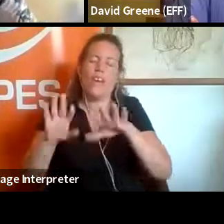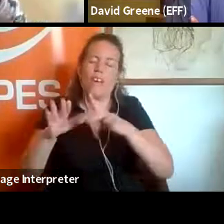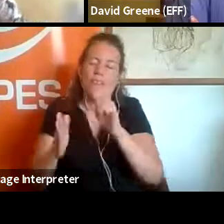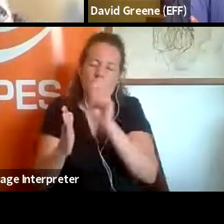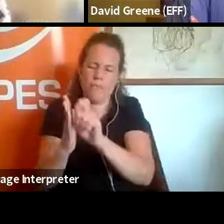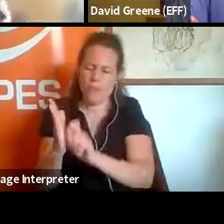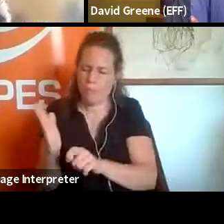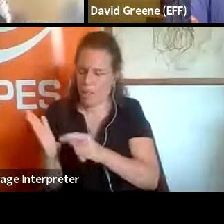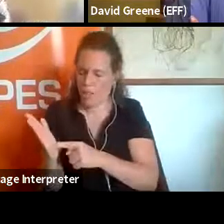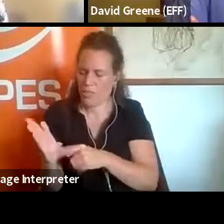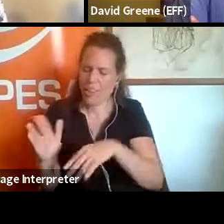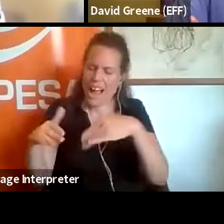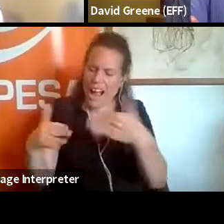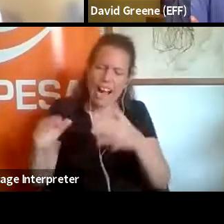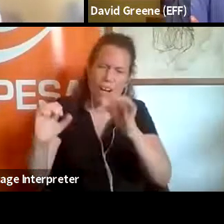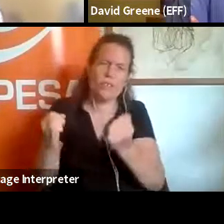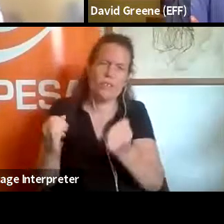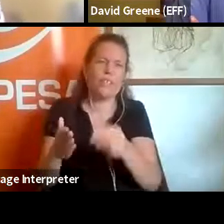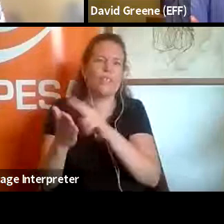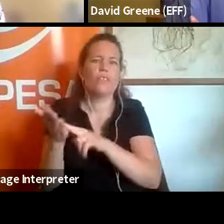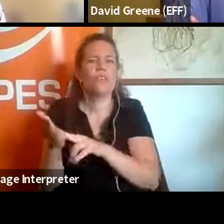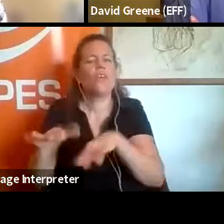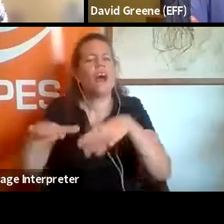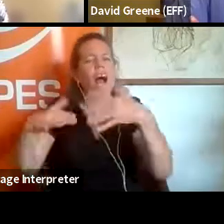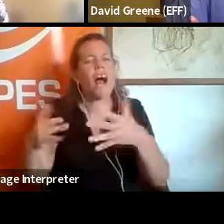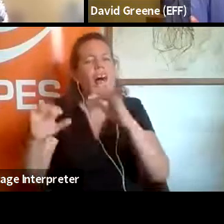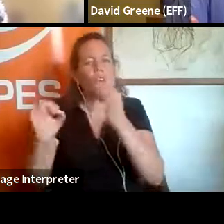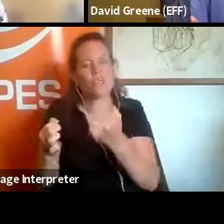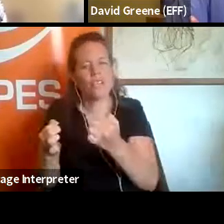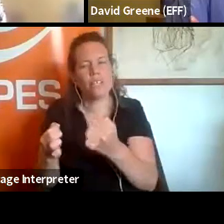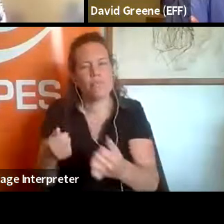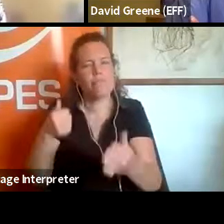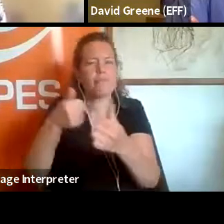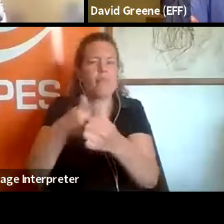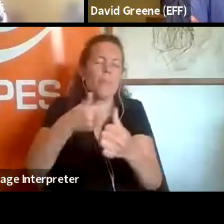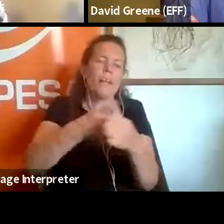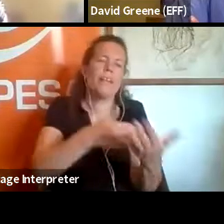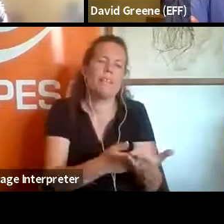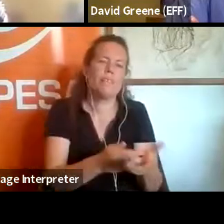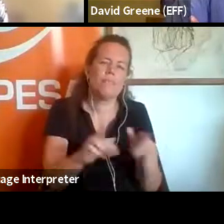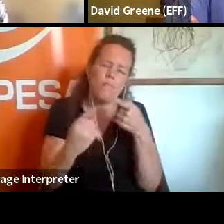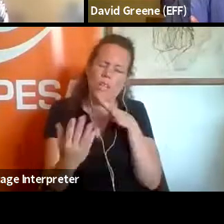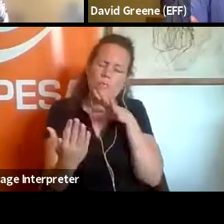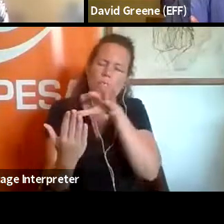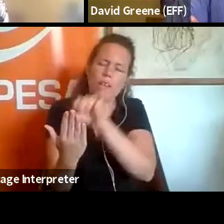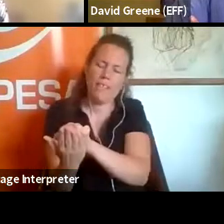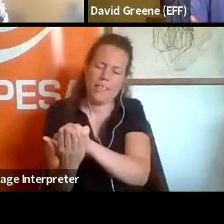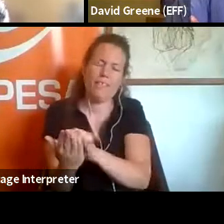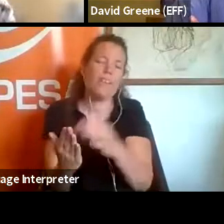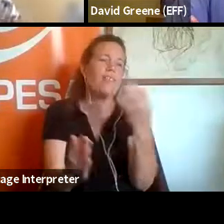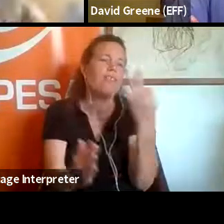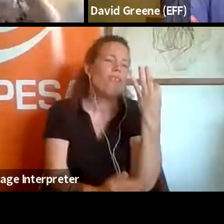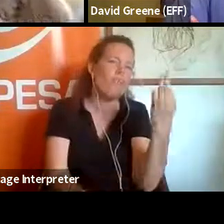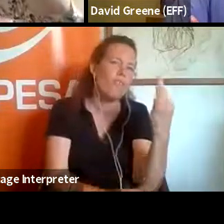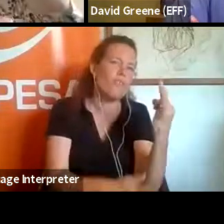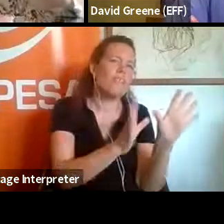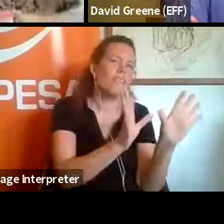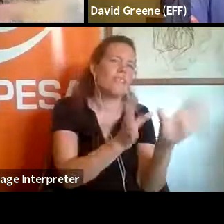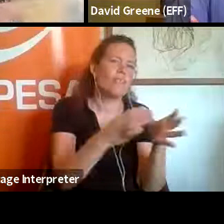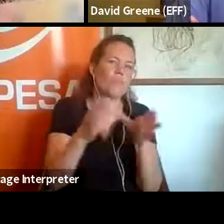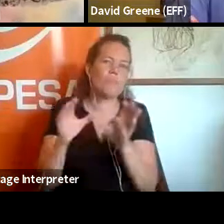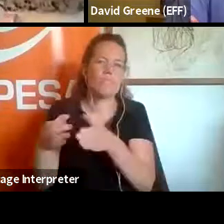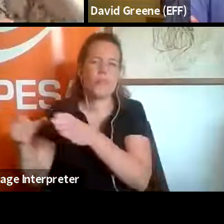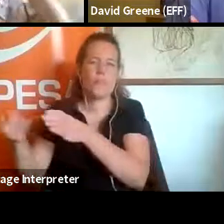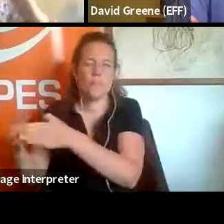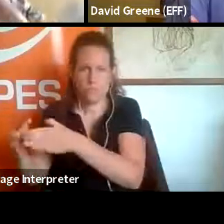the recommendations can be used in various means. We have identified 3 groups that would effectively use